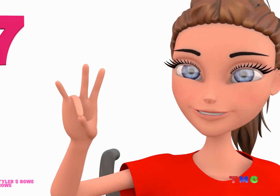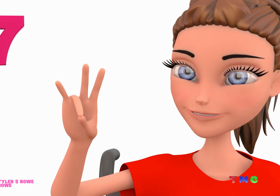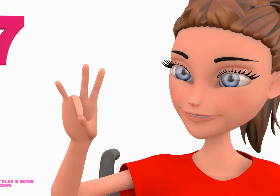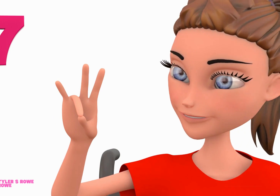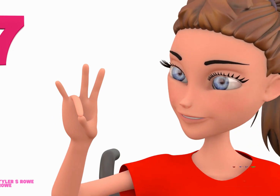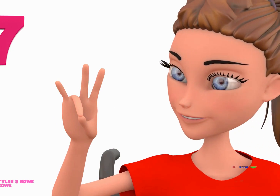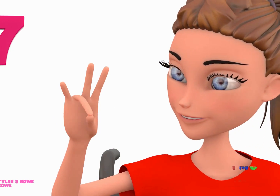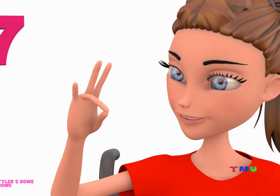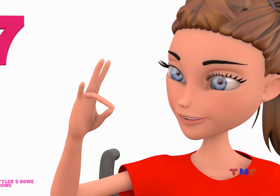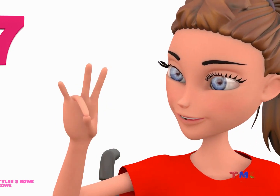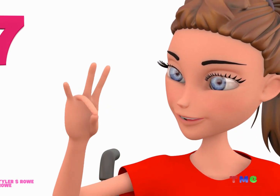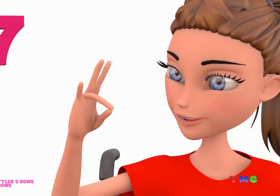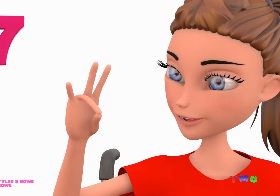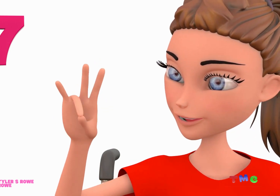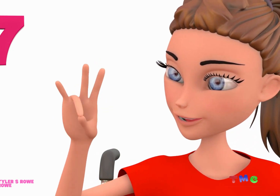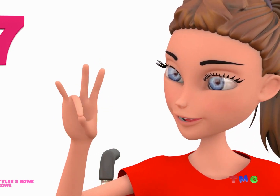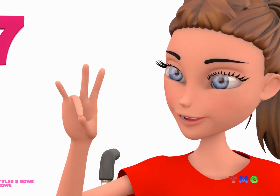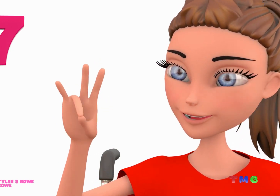17.